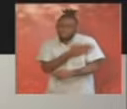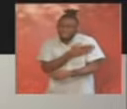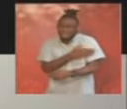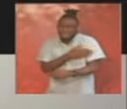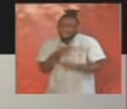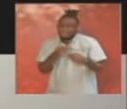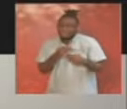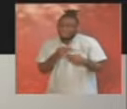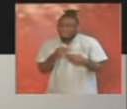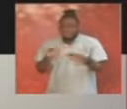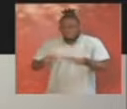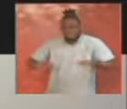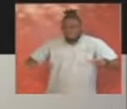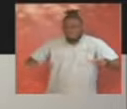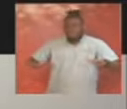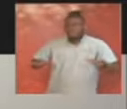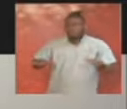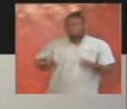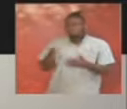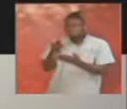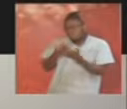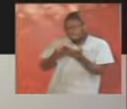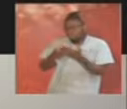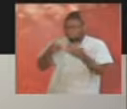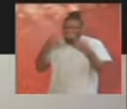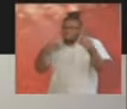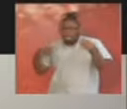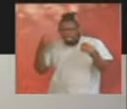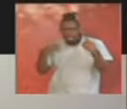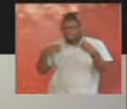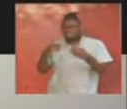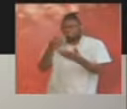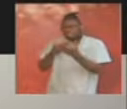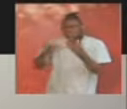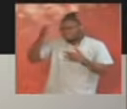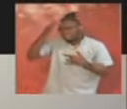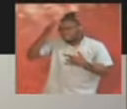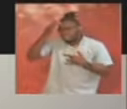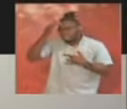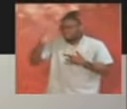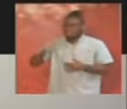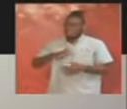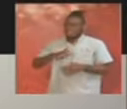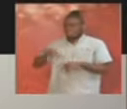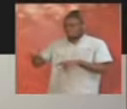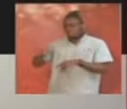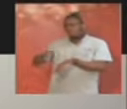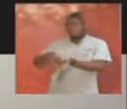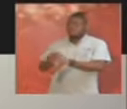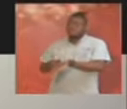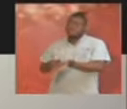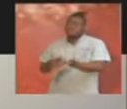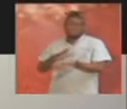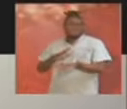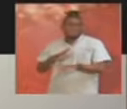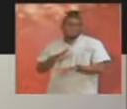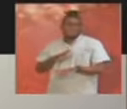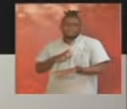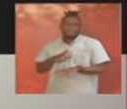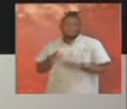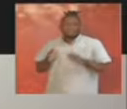the peevish side. Again, these are all natural responses to the body reacting to